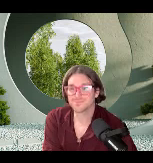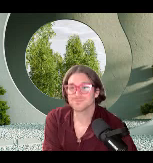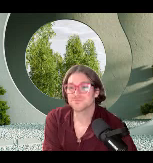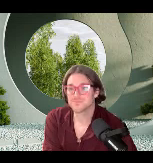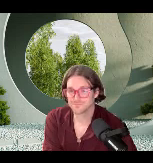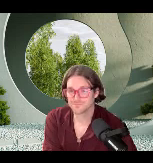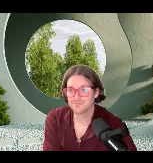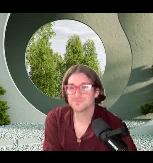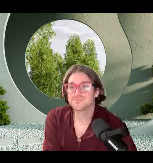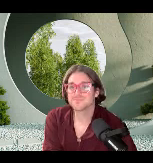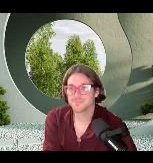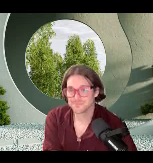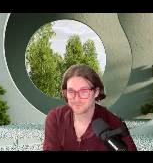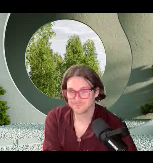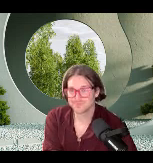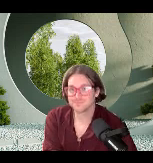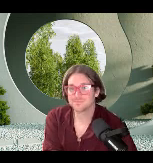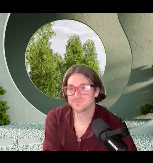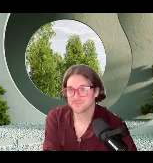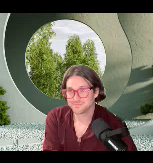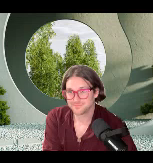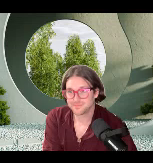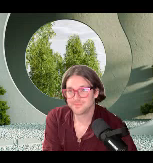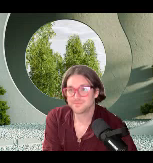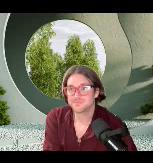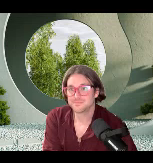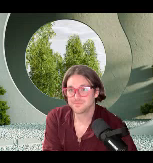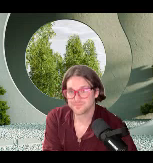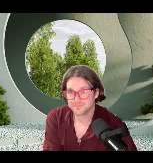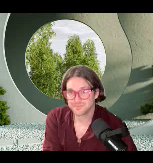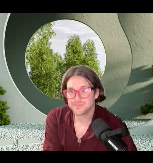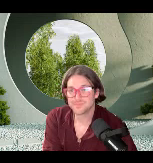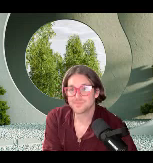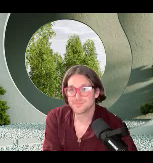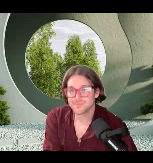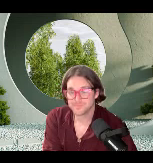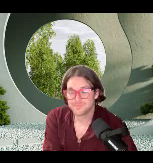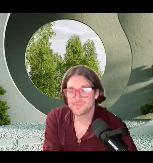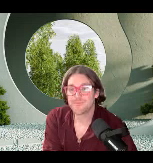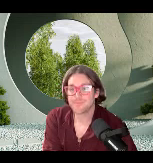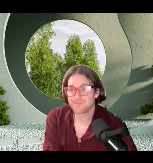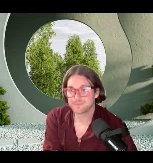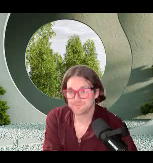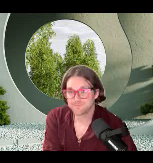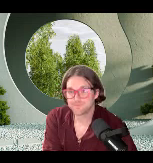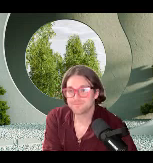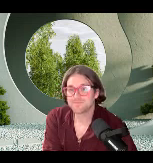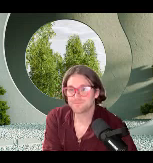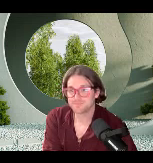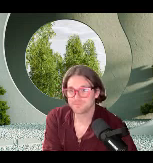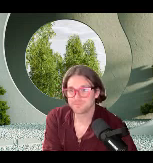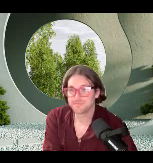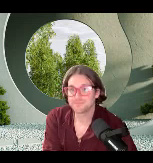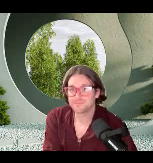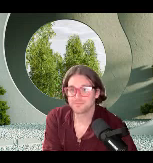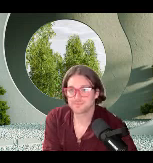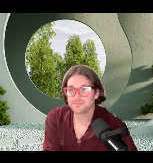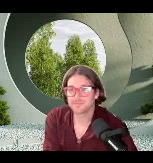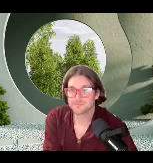keep copying and duplicating. Using slide masters is also helpful if you're using something like Google Slides